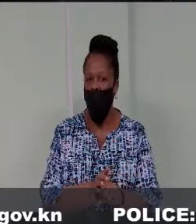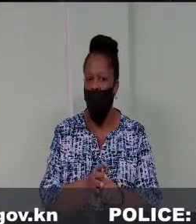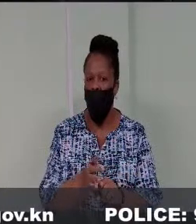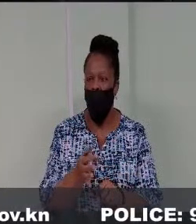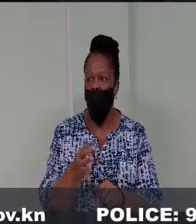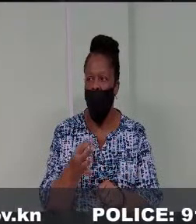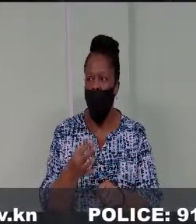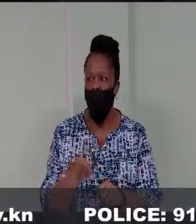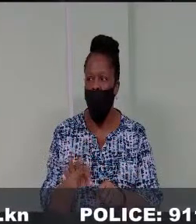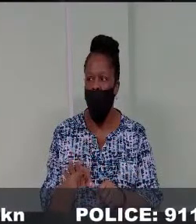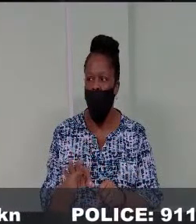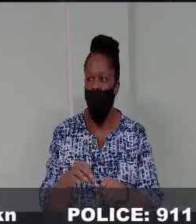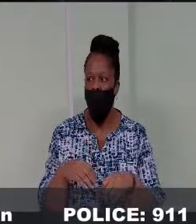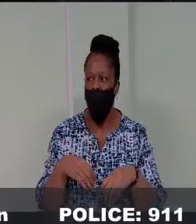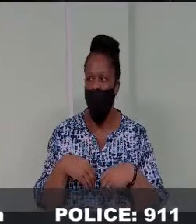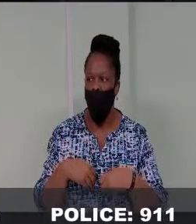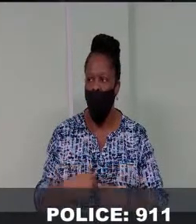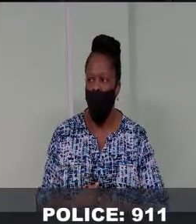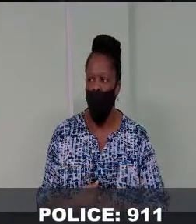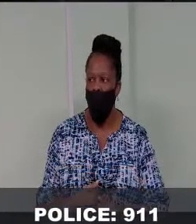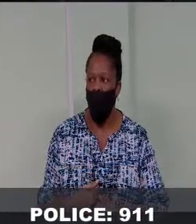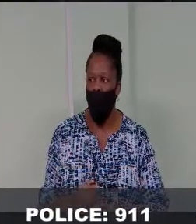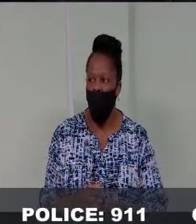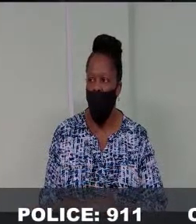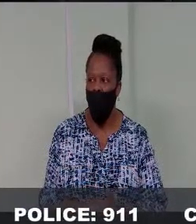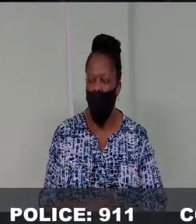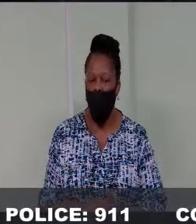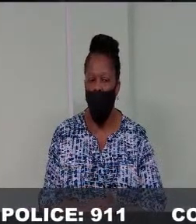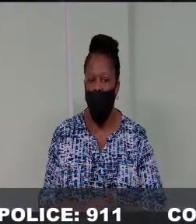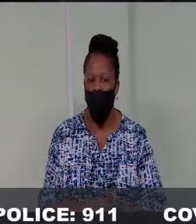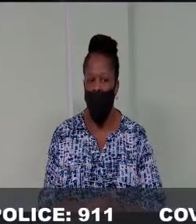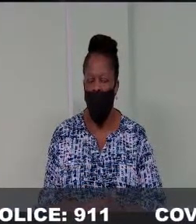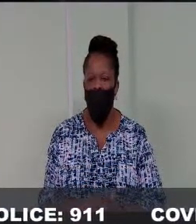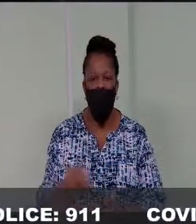hearing about this recently. Is it a real problem?